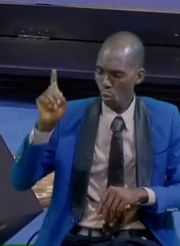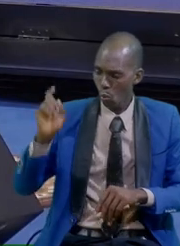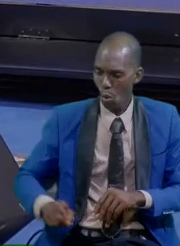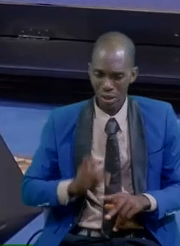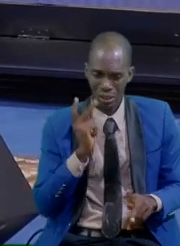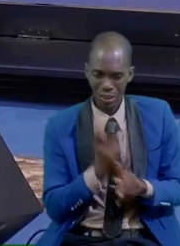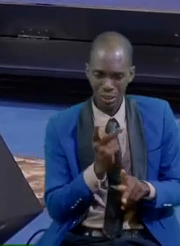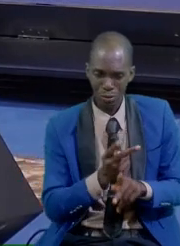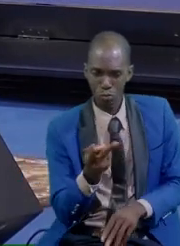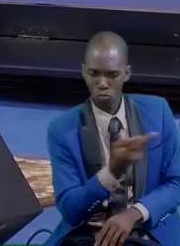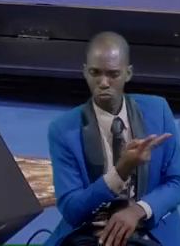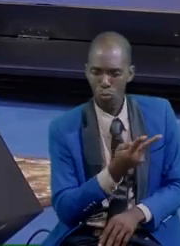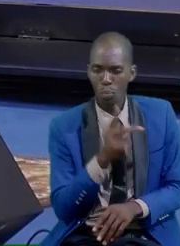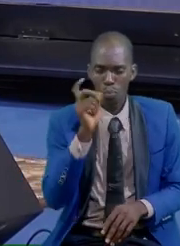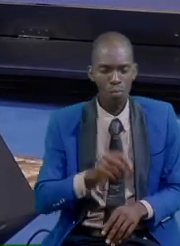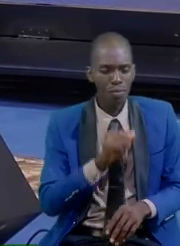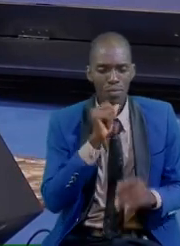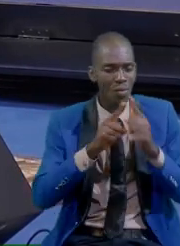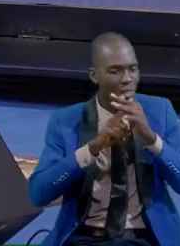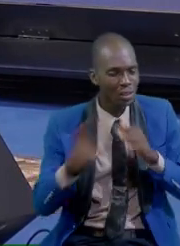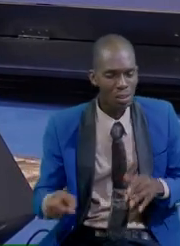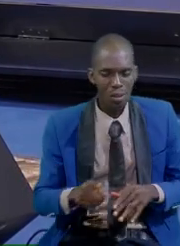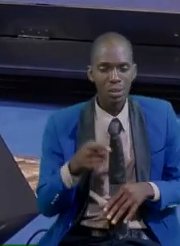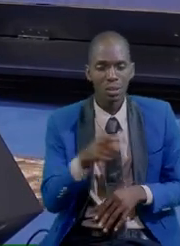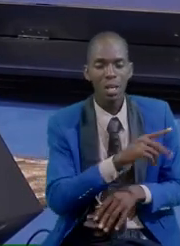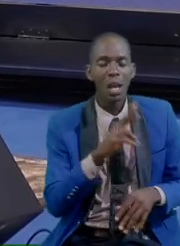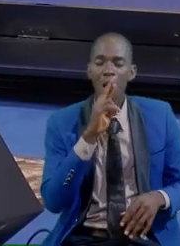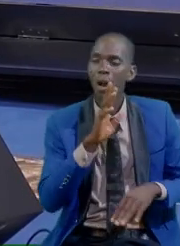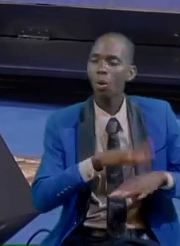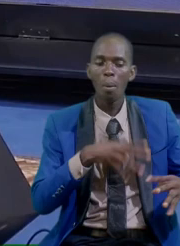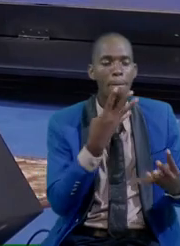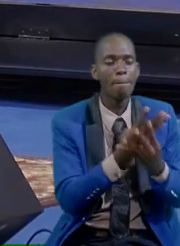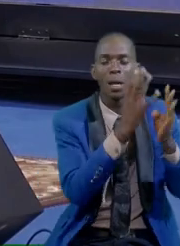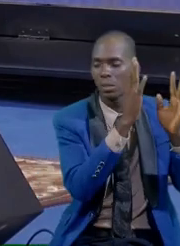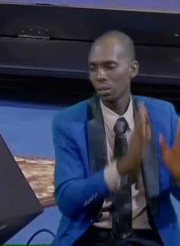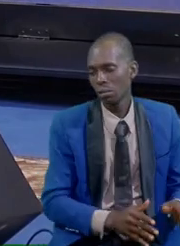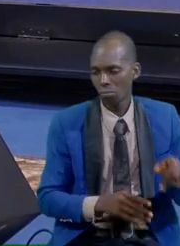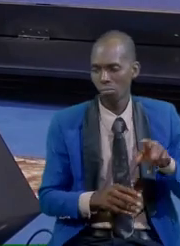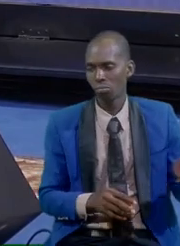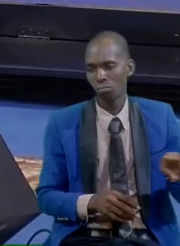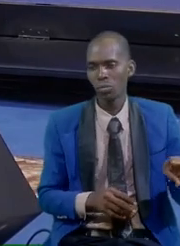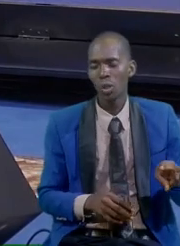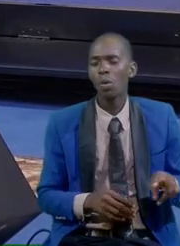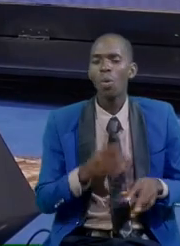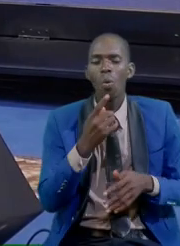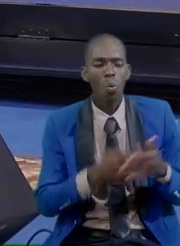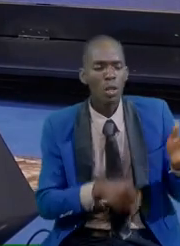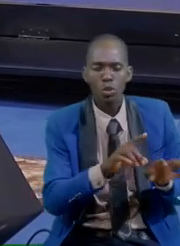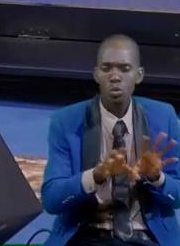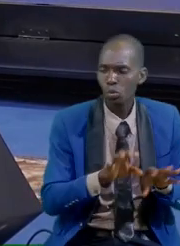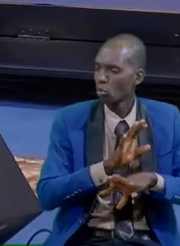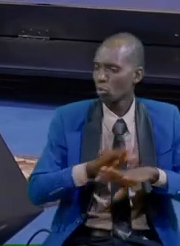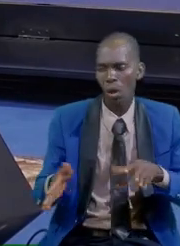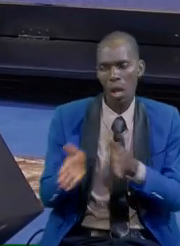go out. They are prisoners. What did they do? Don't ask questions.